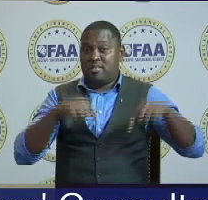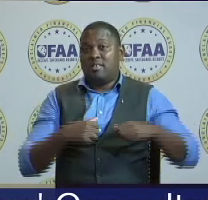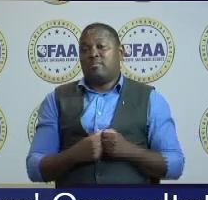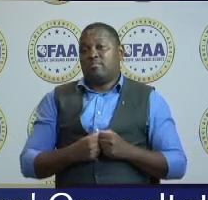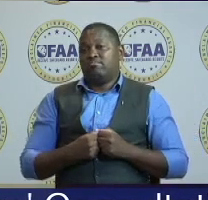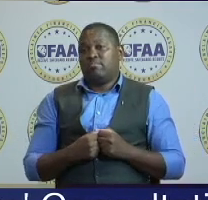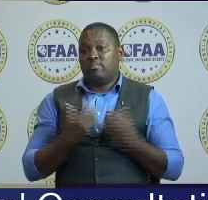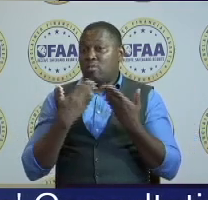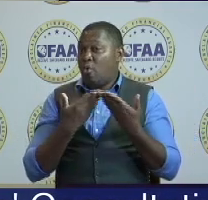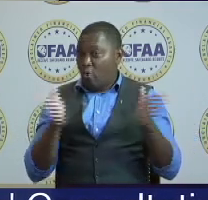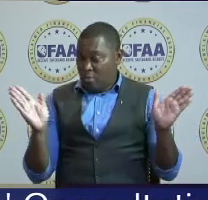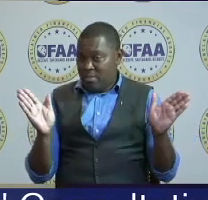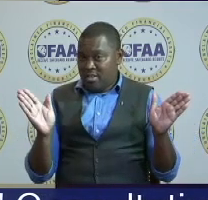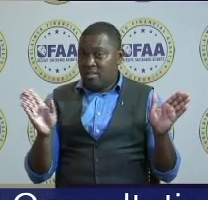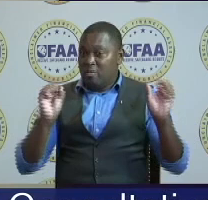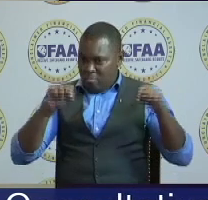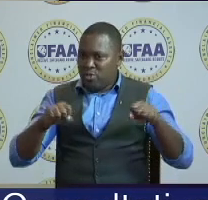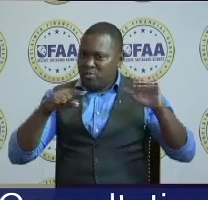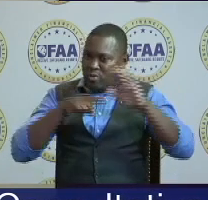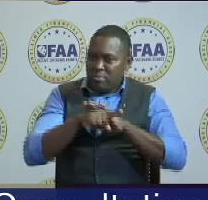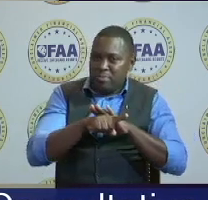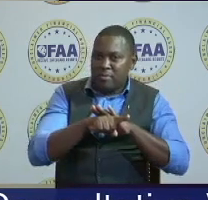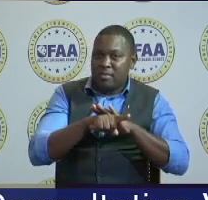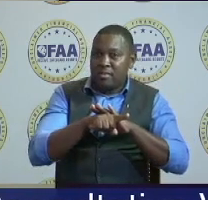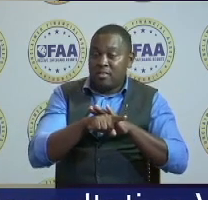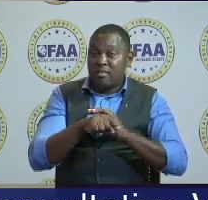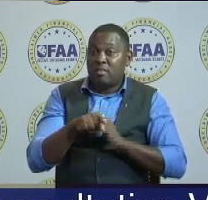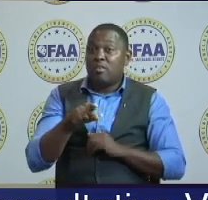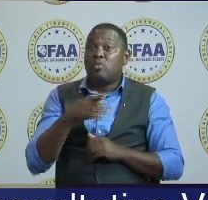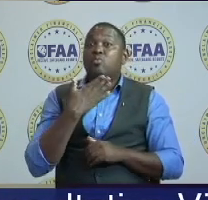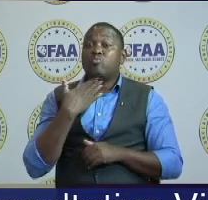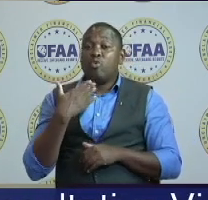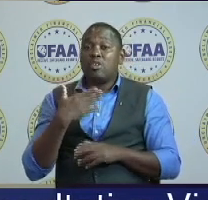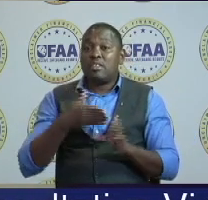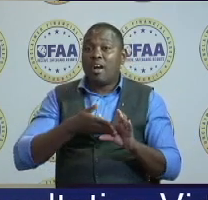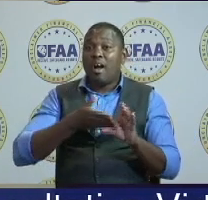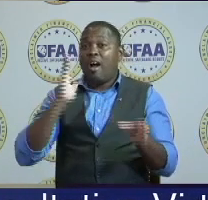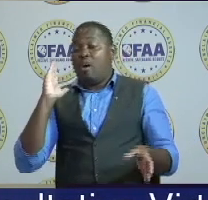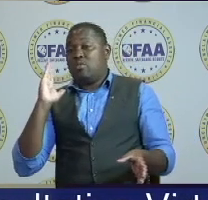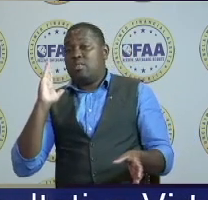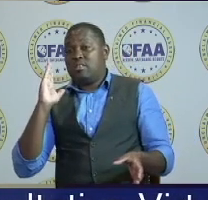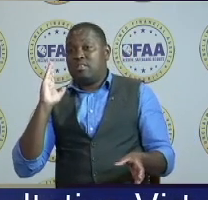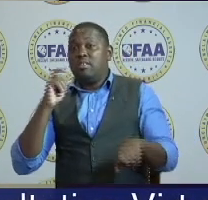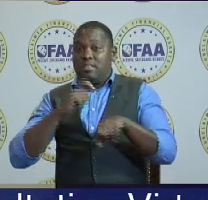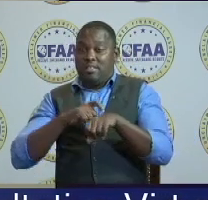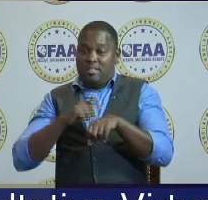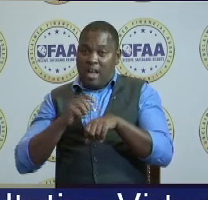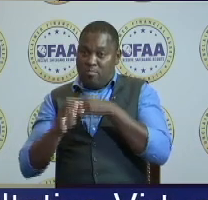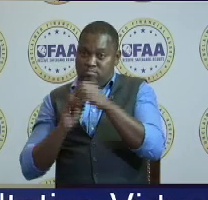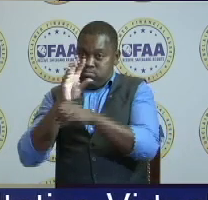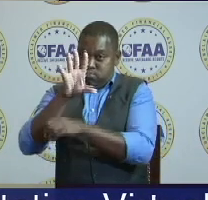this should be open now for you to access them. But for you to leave this session, all you need to do, once the broadcast is